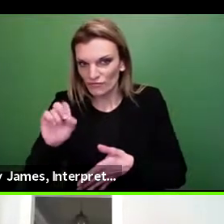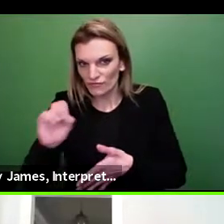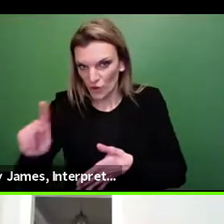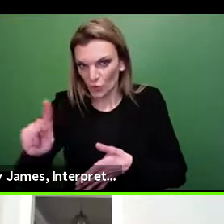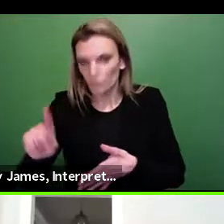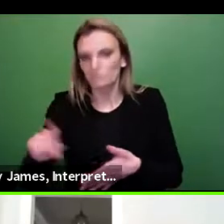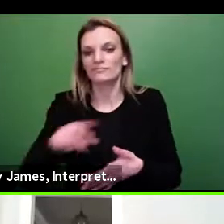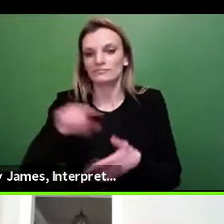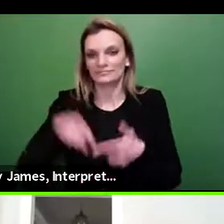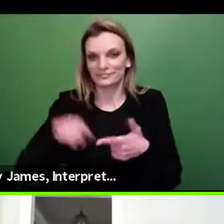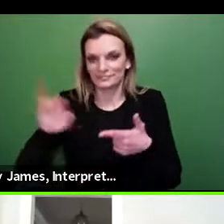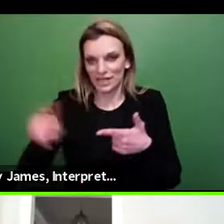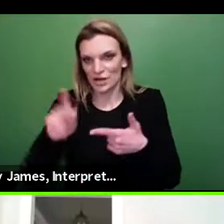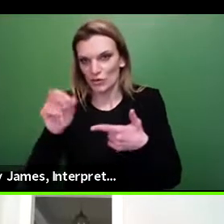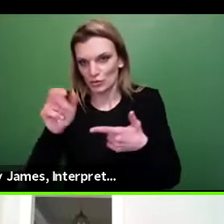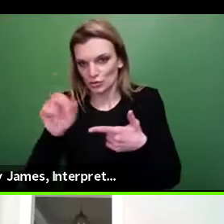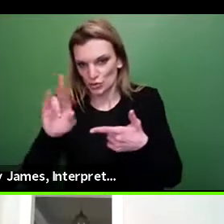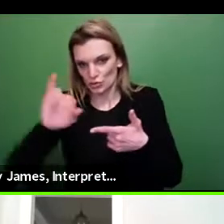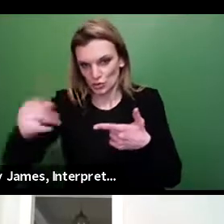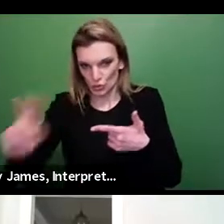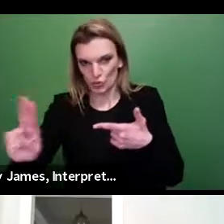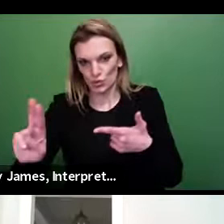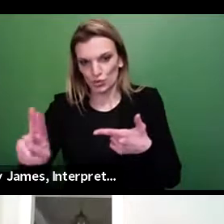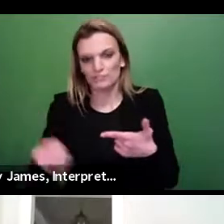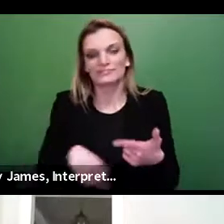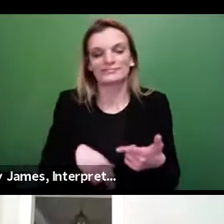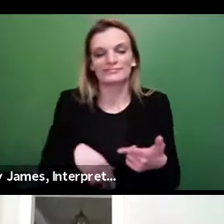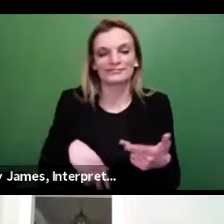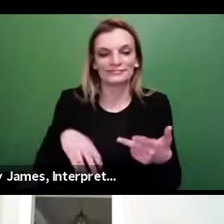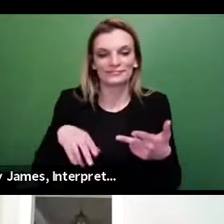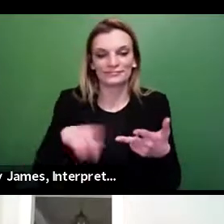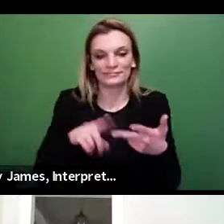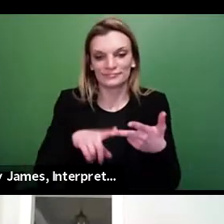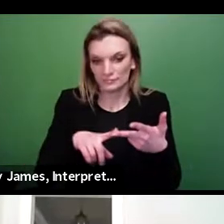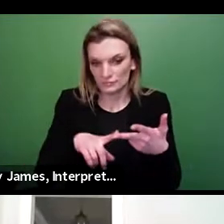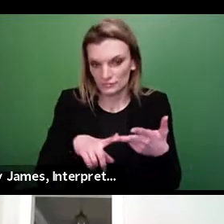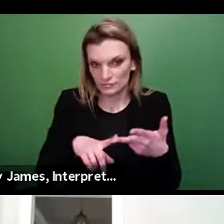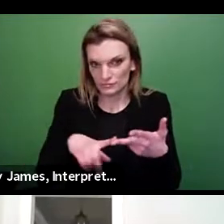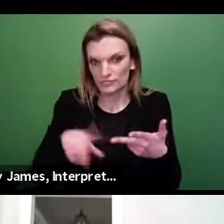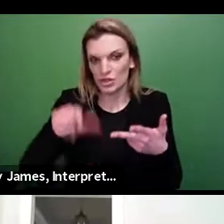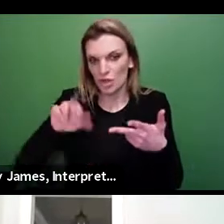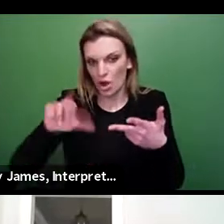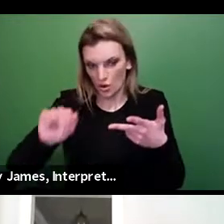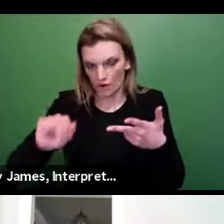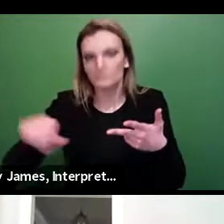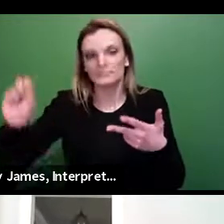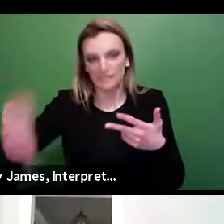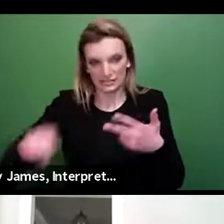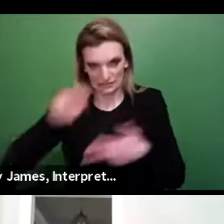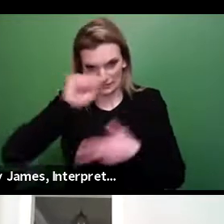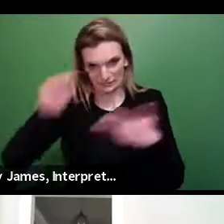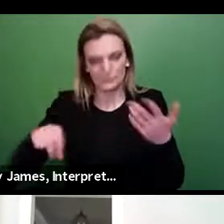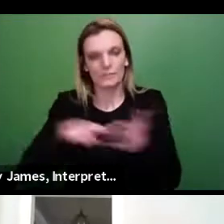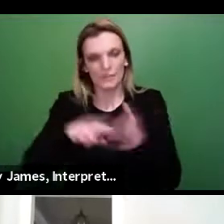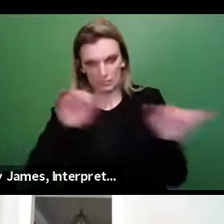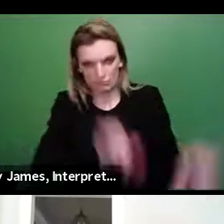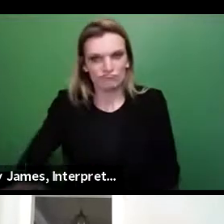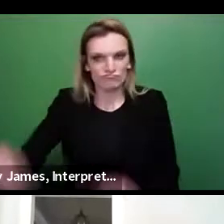Yes. And Commissioner Lara? Yes. Madam Chair, the motion passes unanimously. Thank